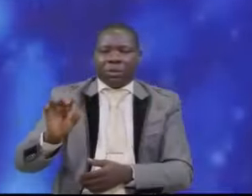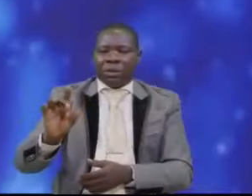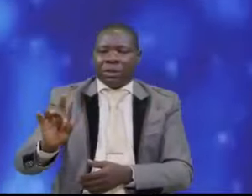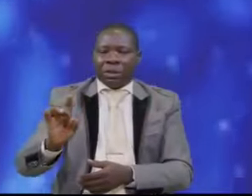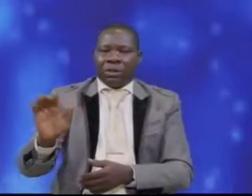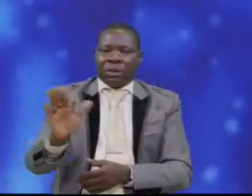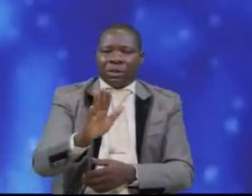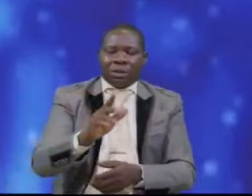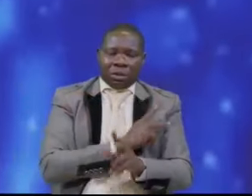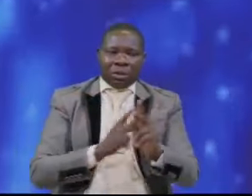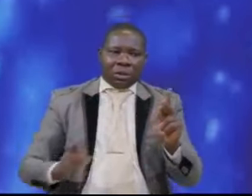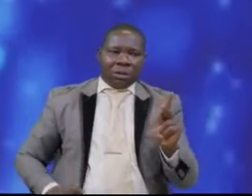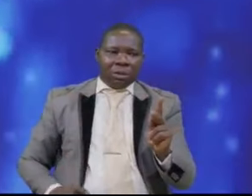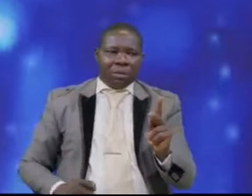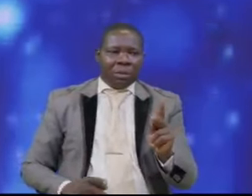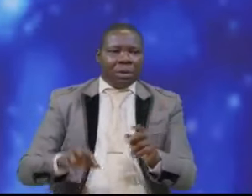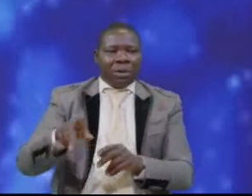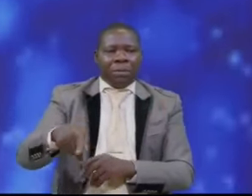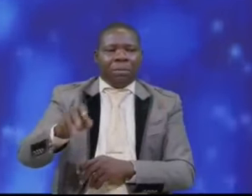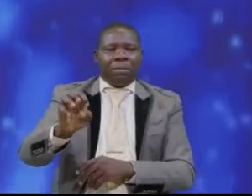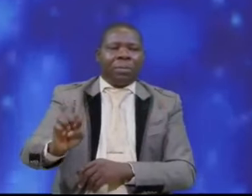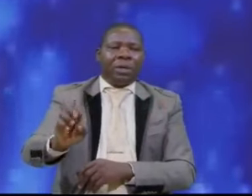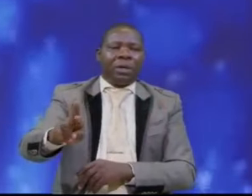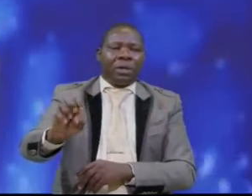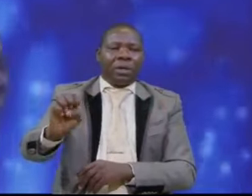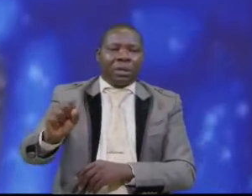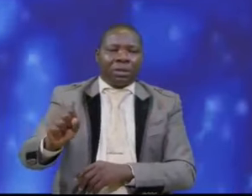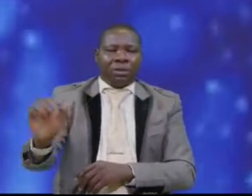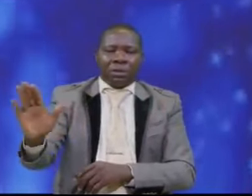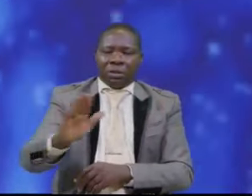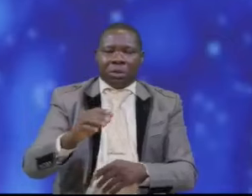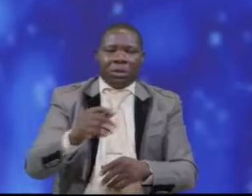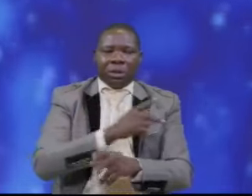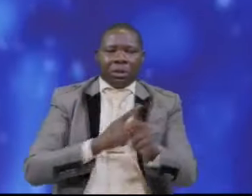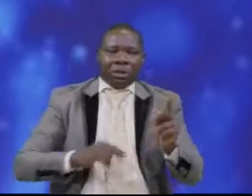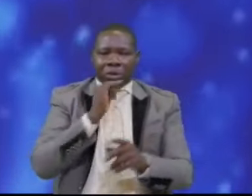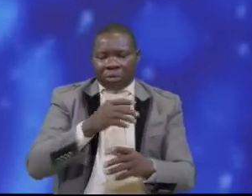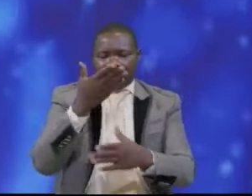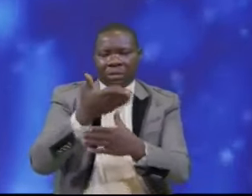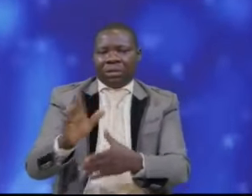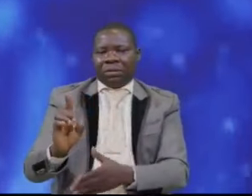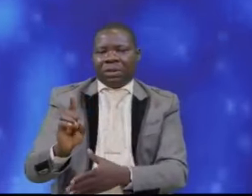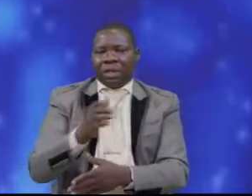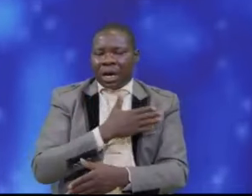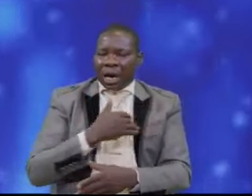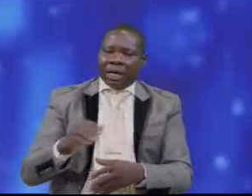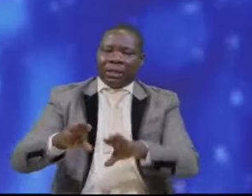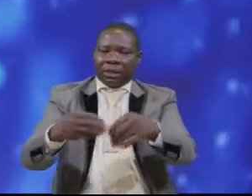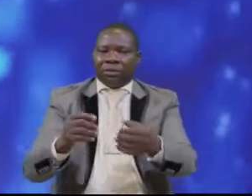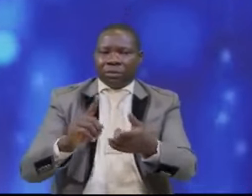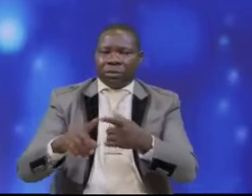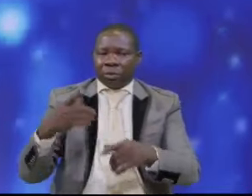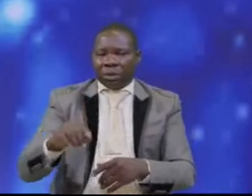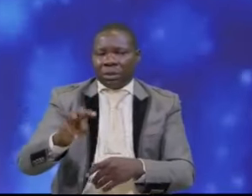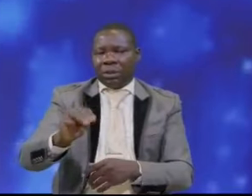Thy kingdom is finished, is found wanting, is divided, and given to the Medes